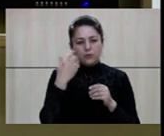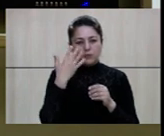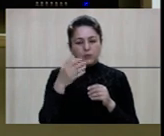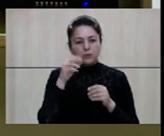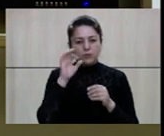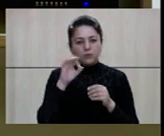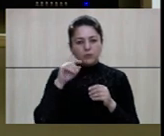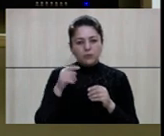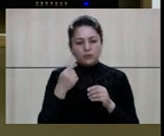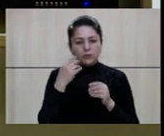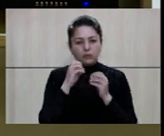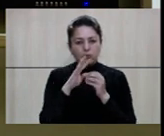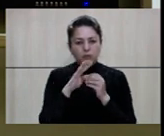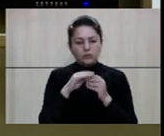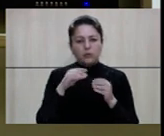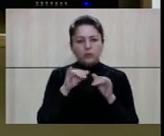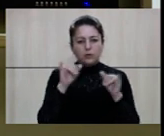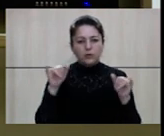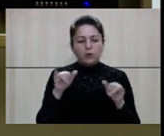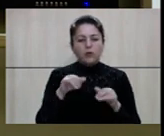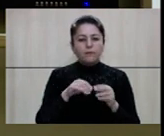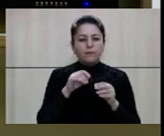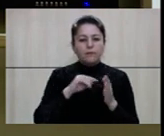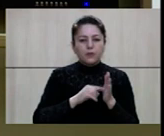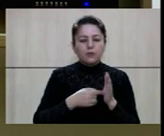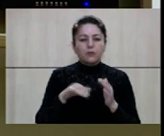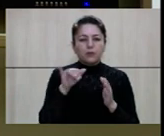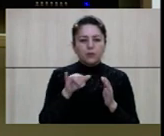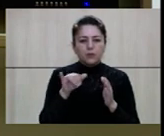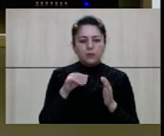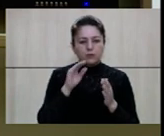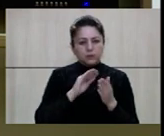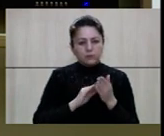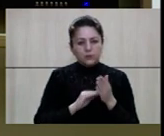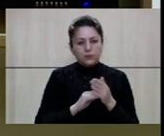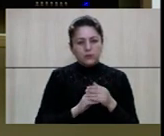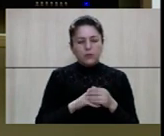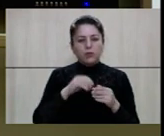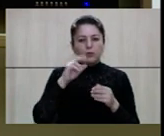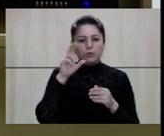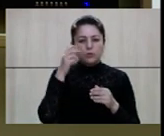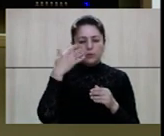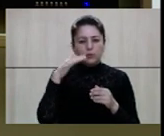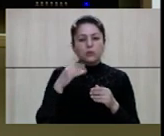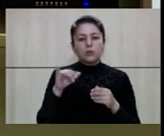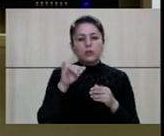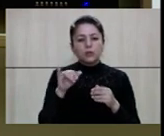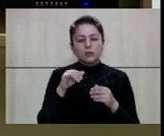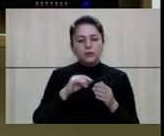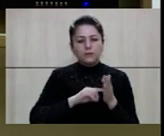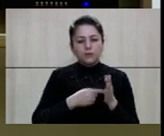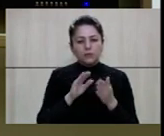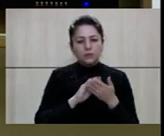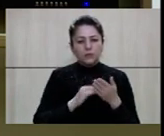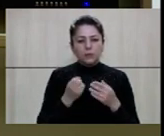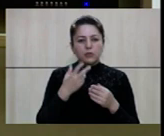ga ko'paytirsak virgulni qayerga joylashimiz kerak? 350 ni qayeriga virgul qo'yamiz?